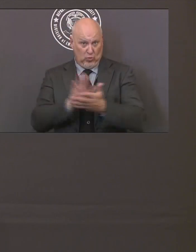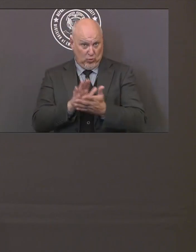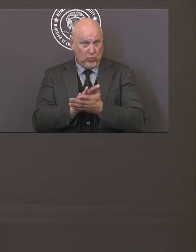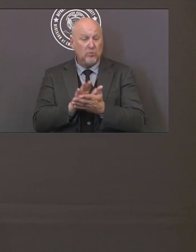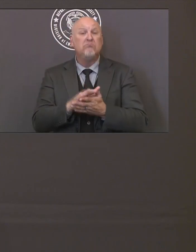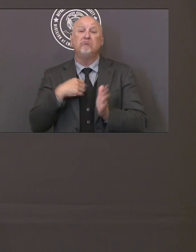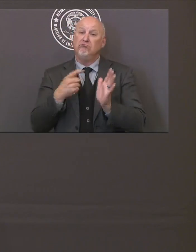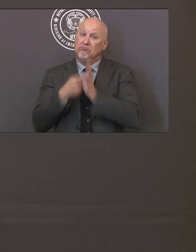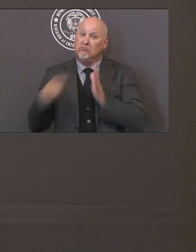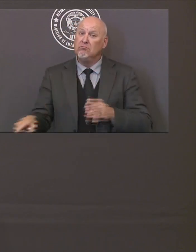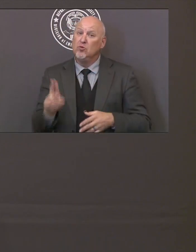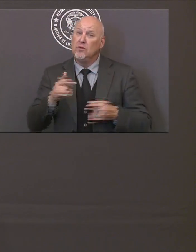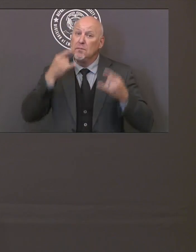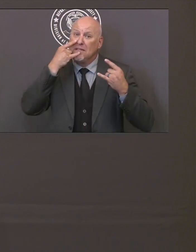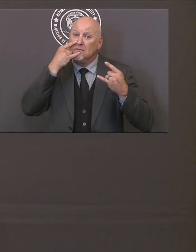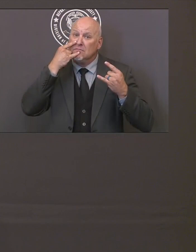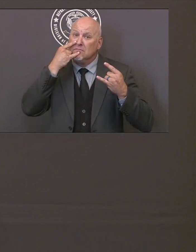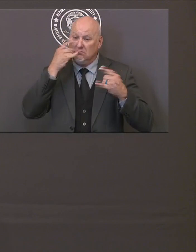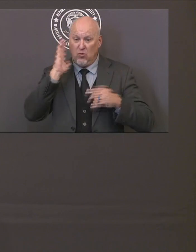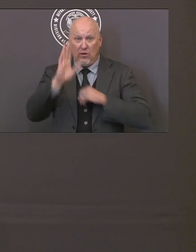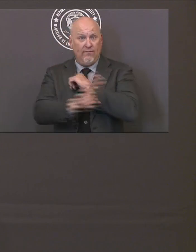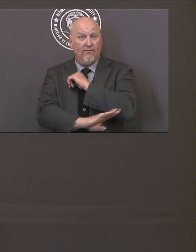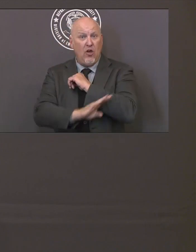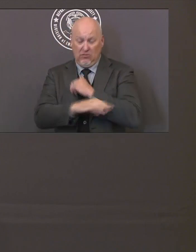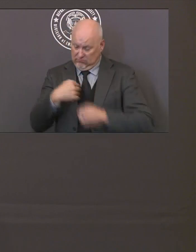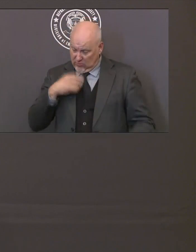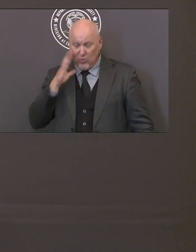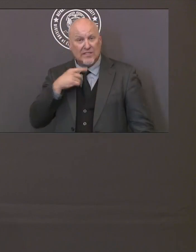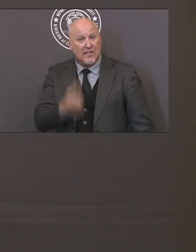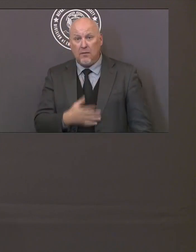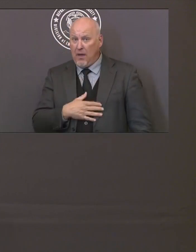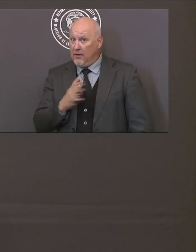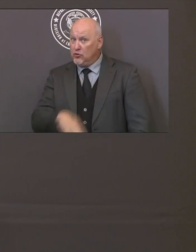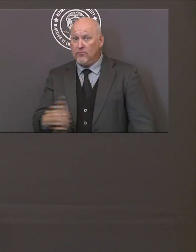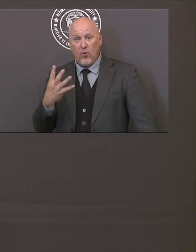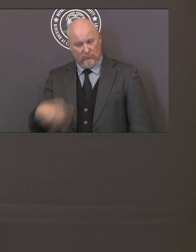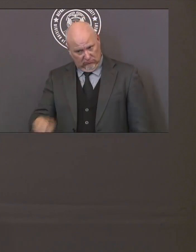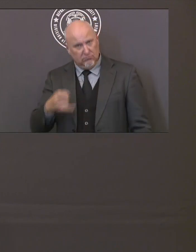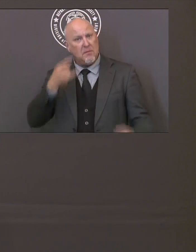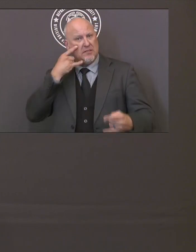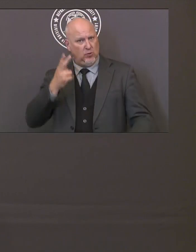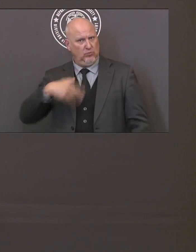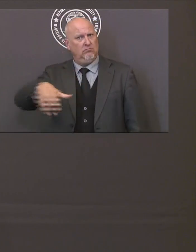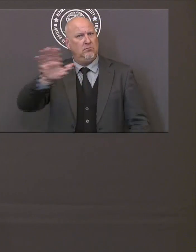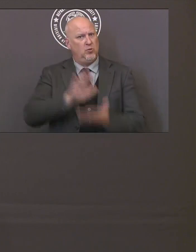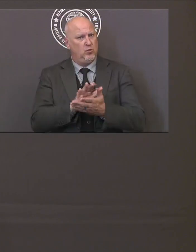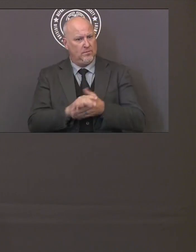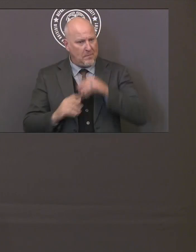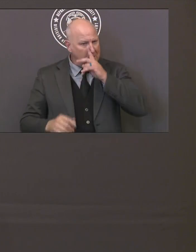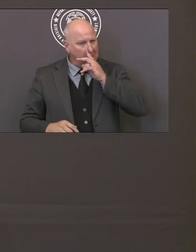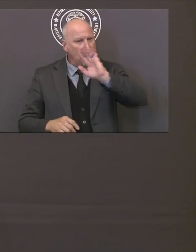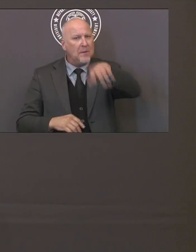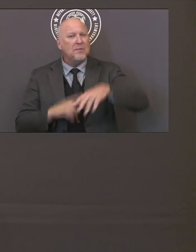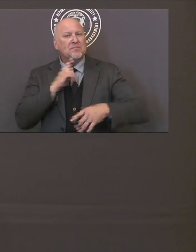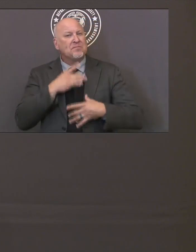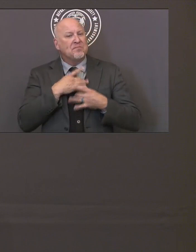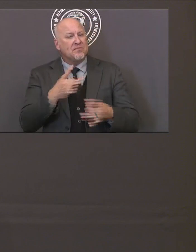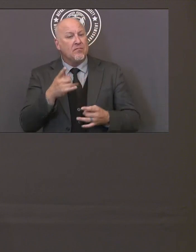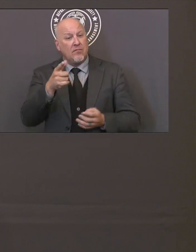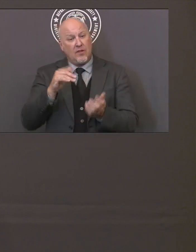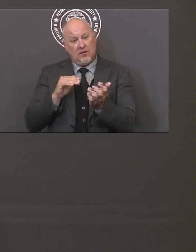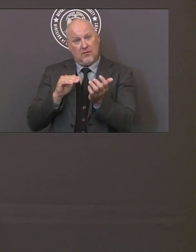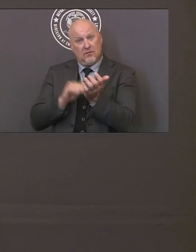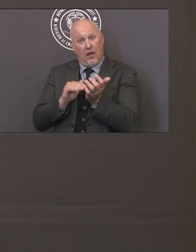laboratory studies have been shown to be safe. Doctors have used them for centuries. And the most convincing evidence comes from these countries that have long used